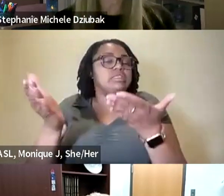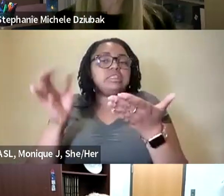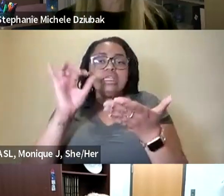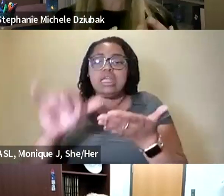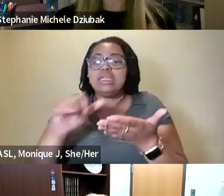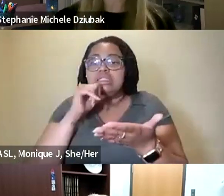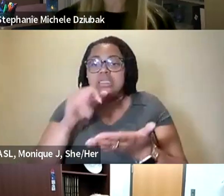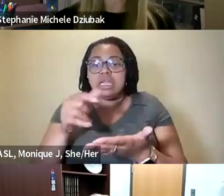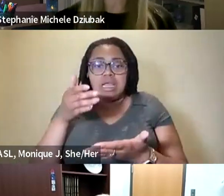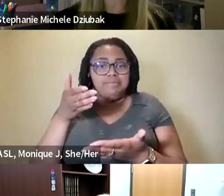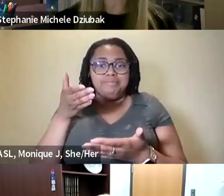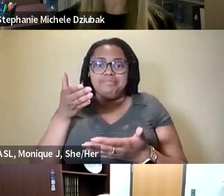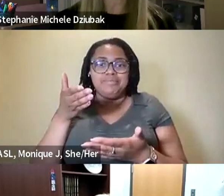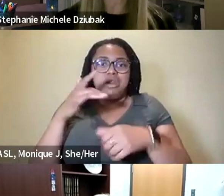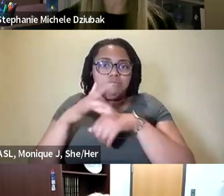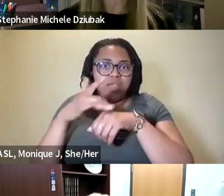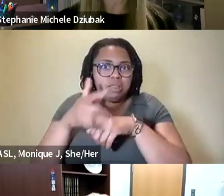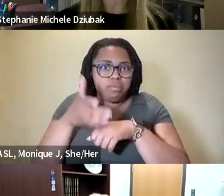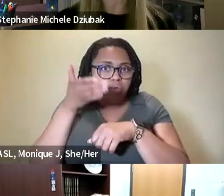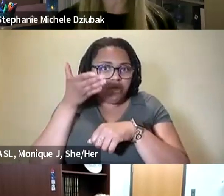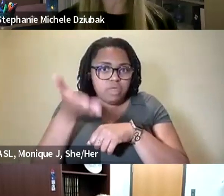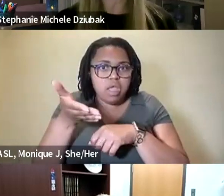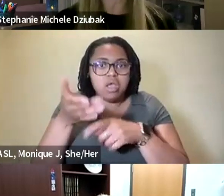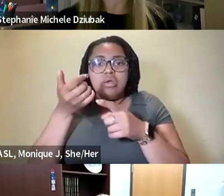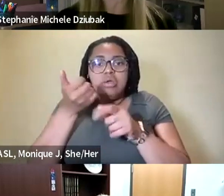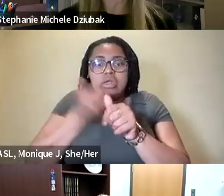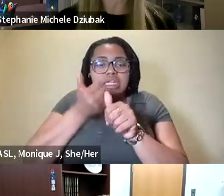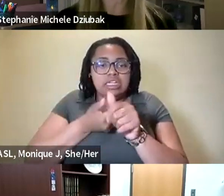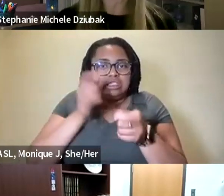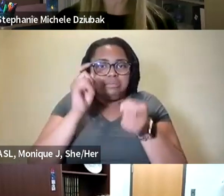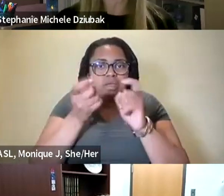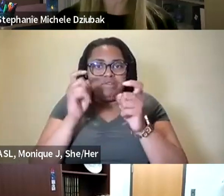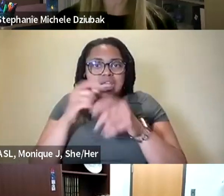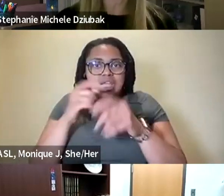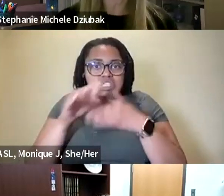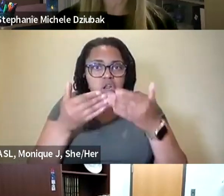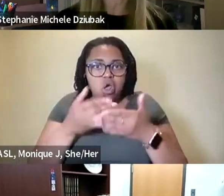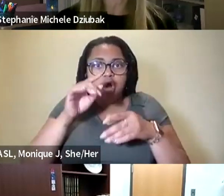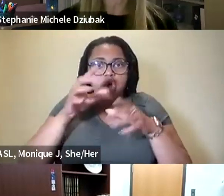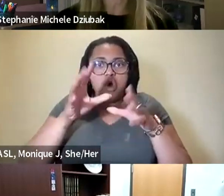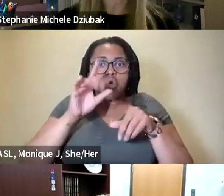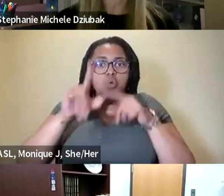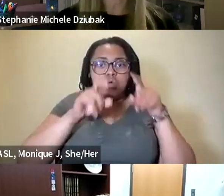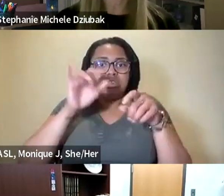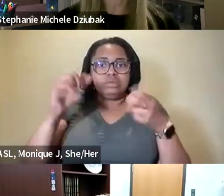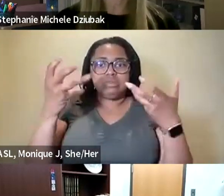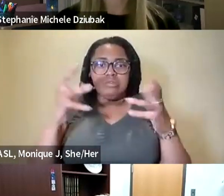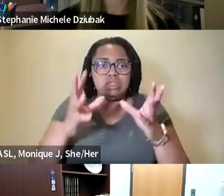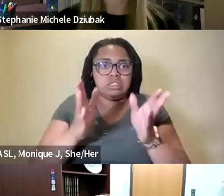on there, every modification, and all questions that were accepted as is.